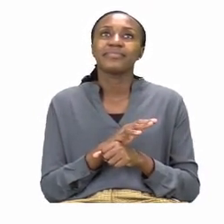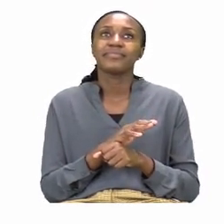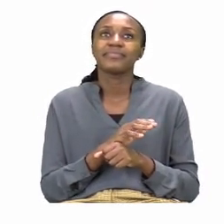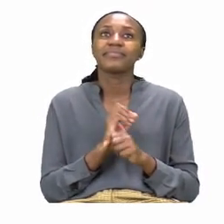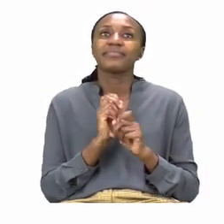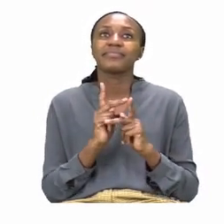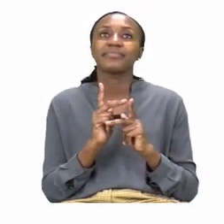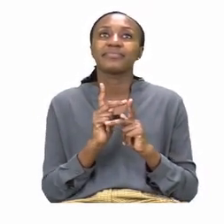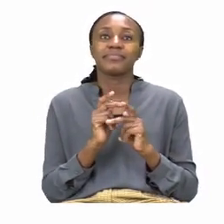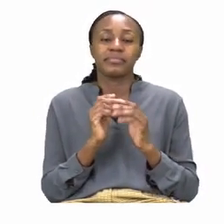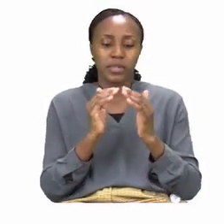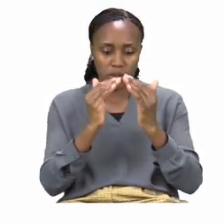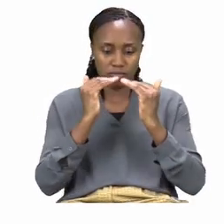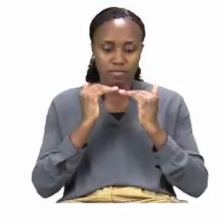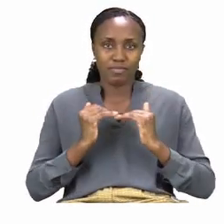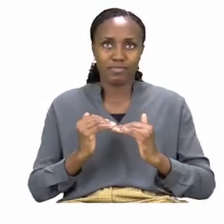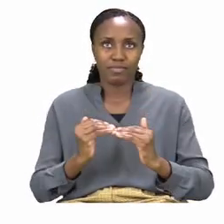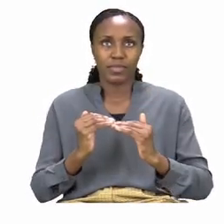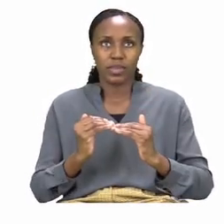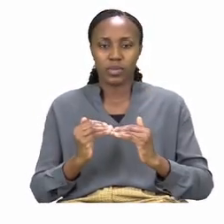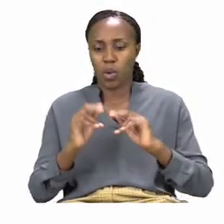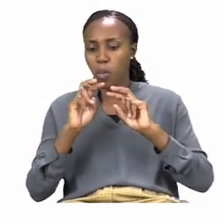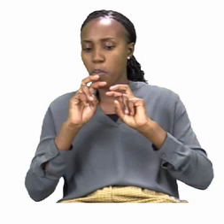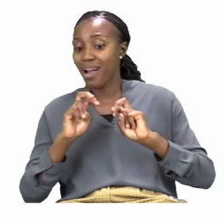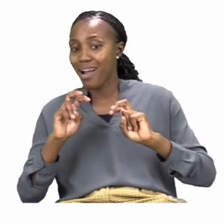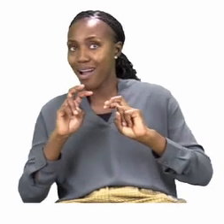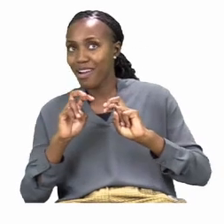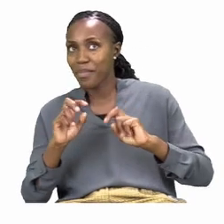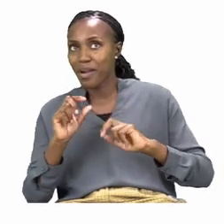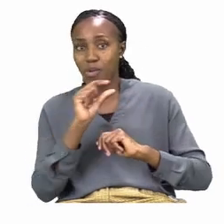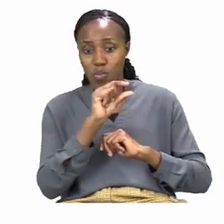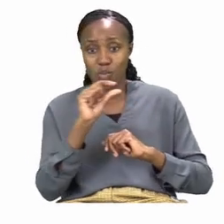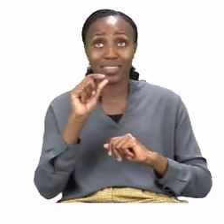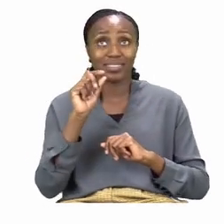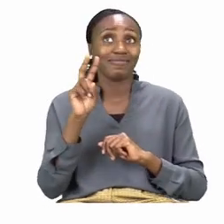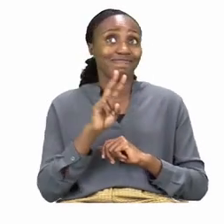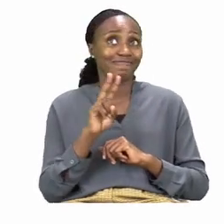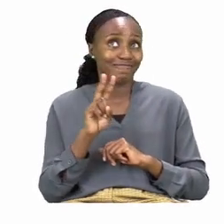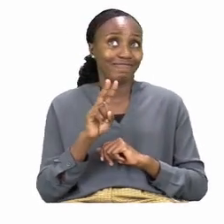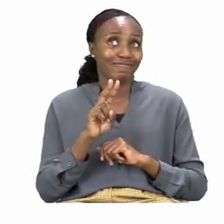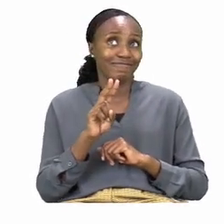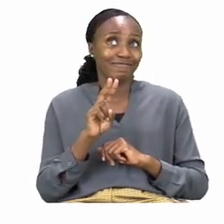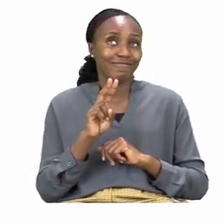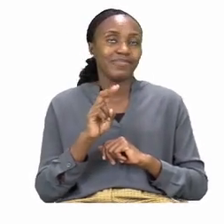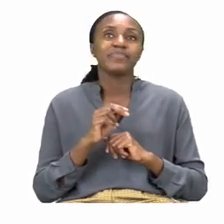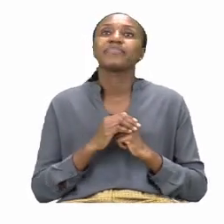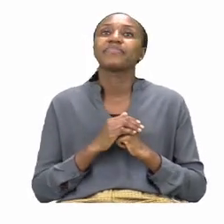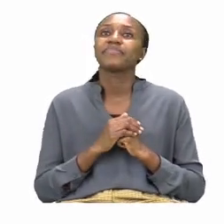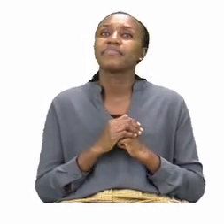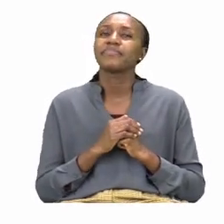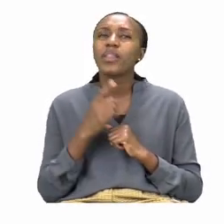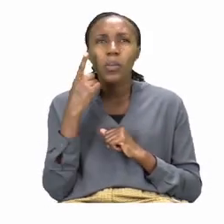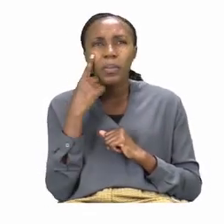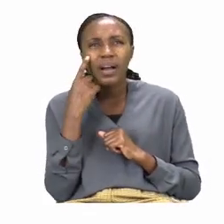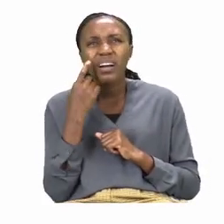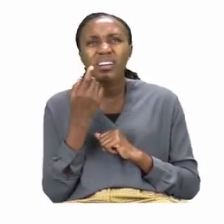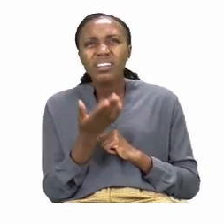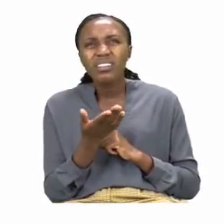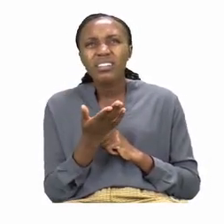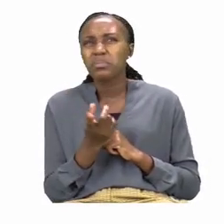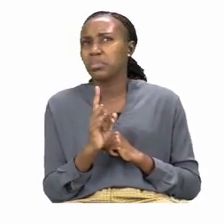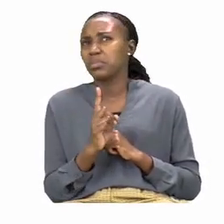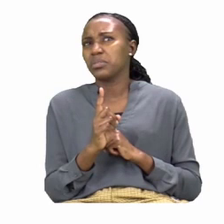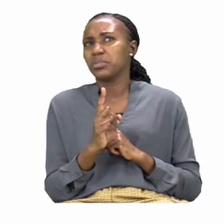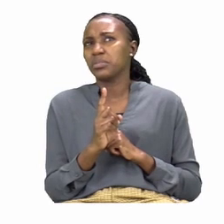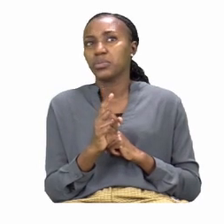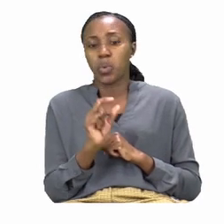next part, which is search the vocabulary words. Now there you see you have a